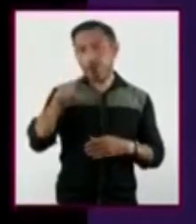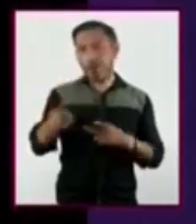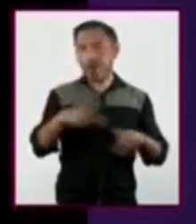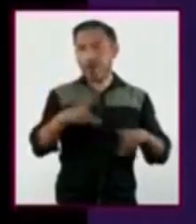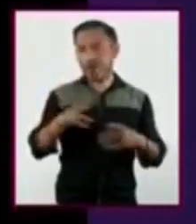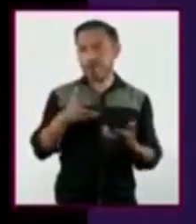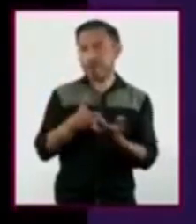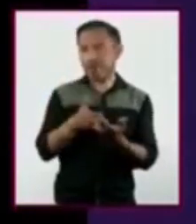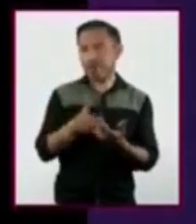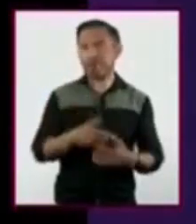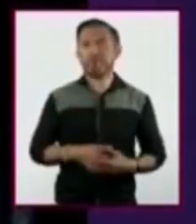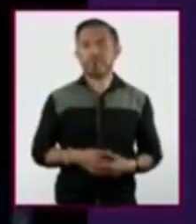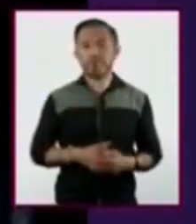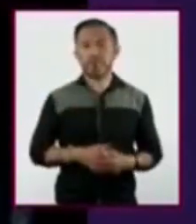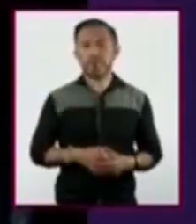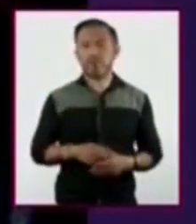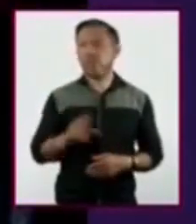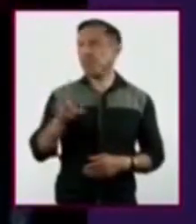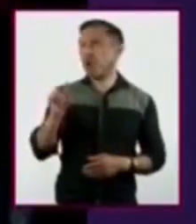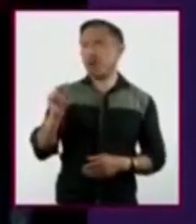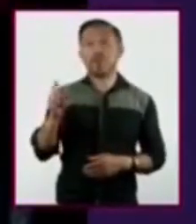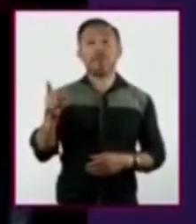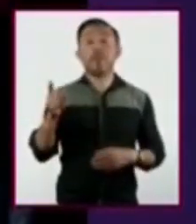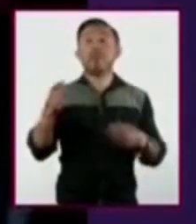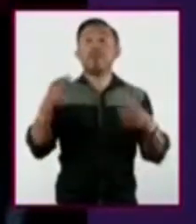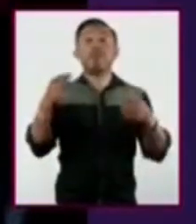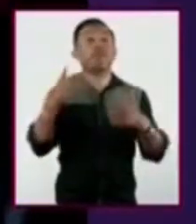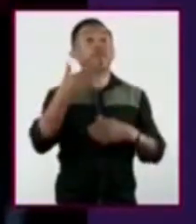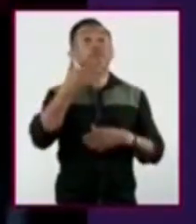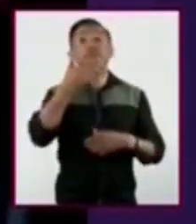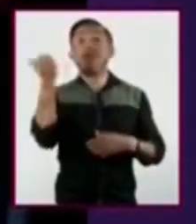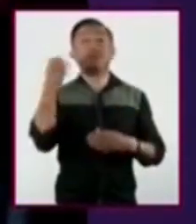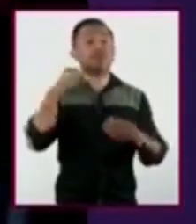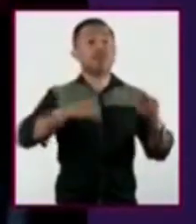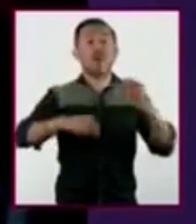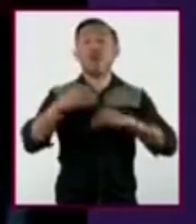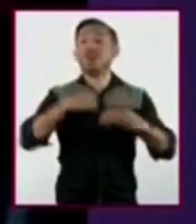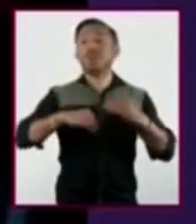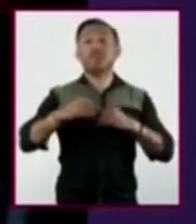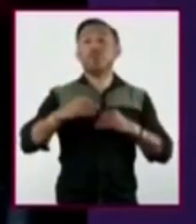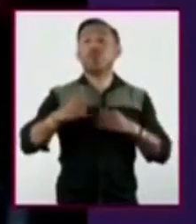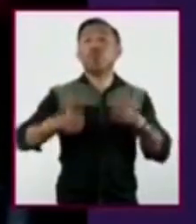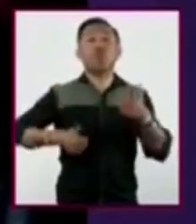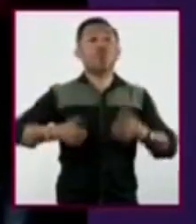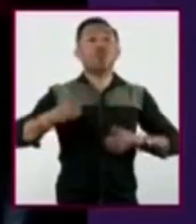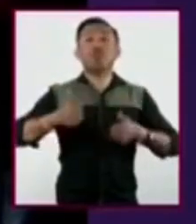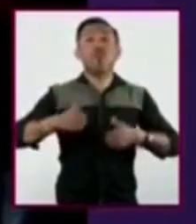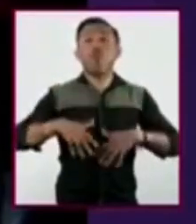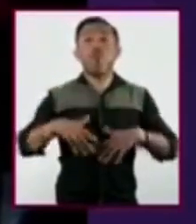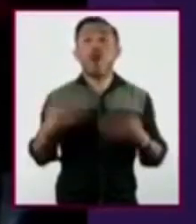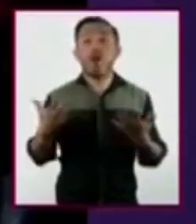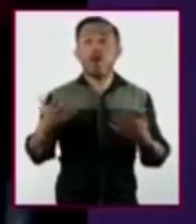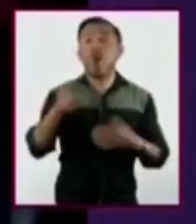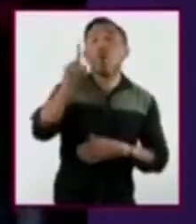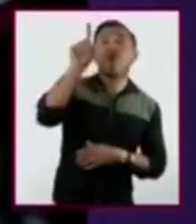No, he's not looking for him. The prize for the best costume is... Wait, wait, please,